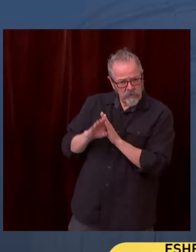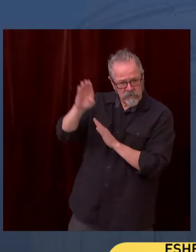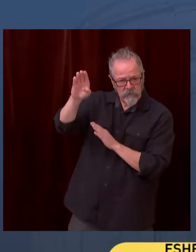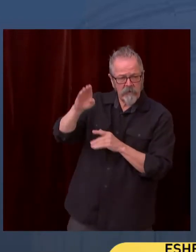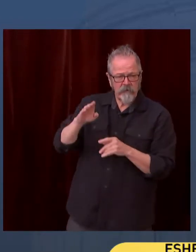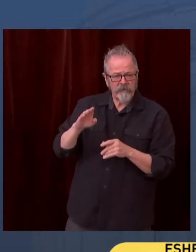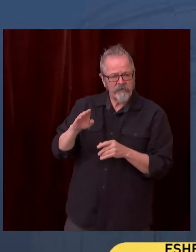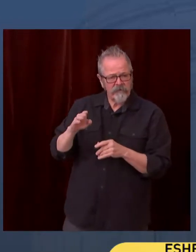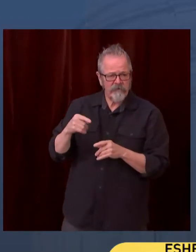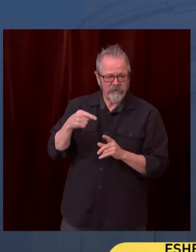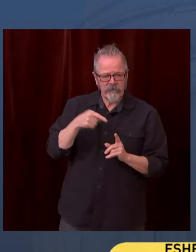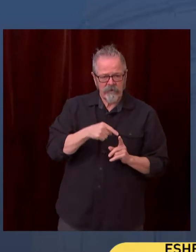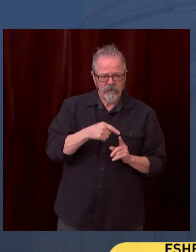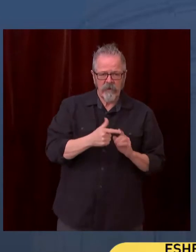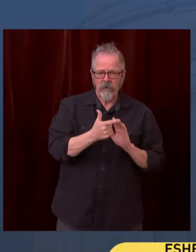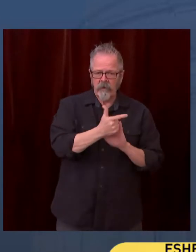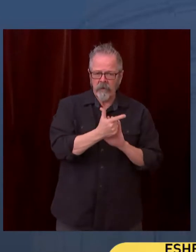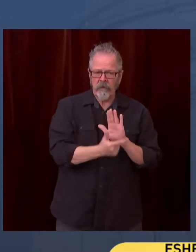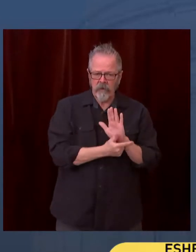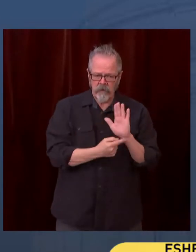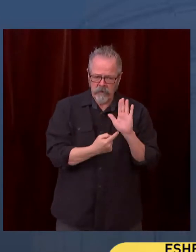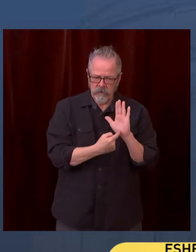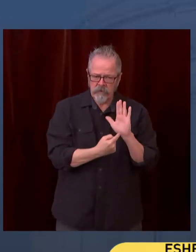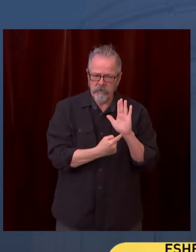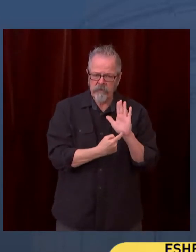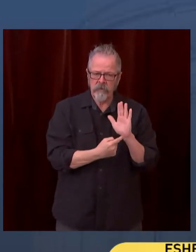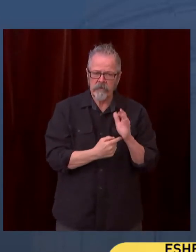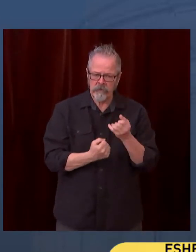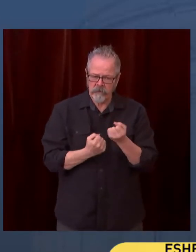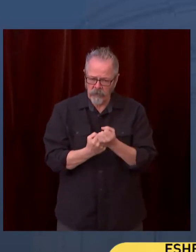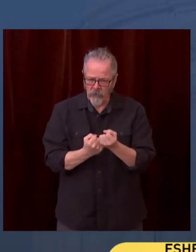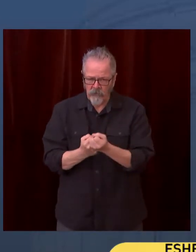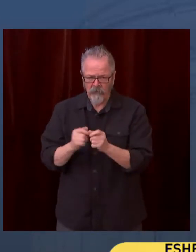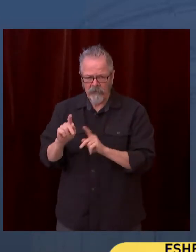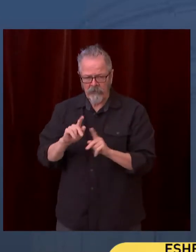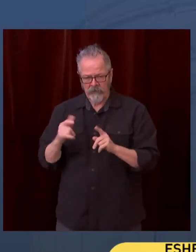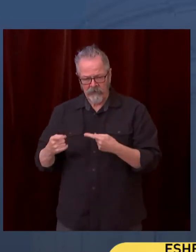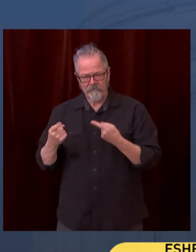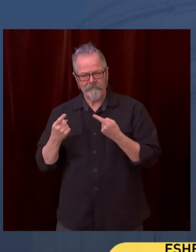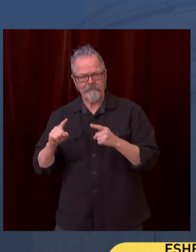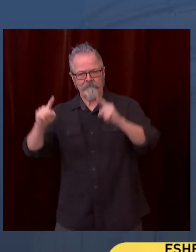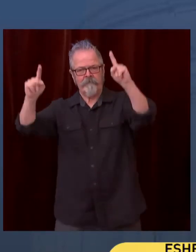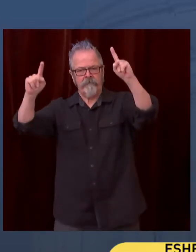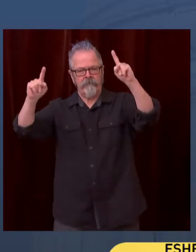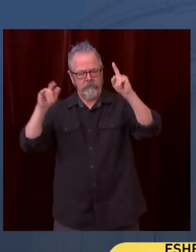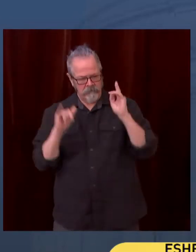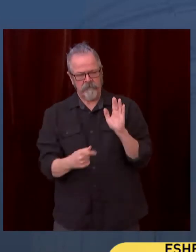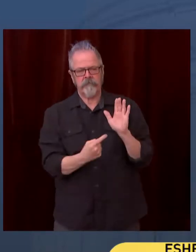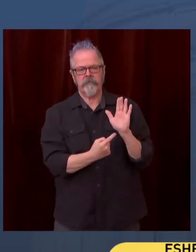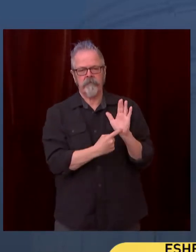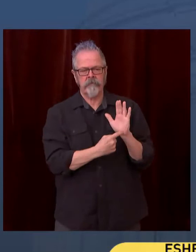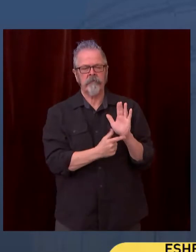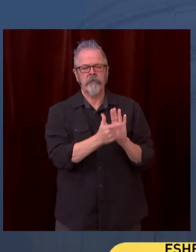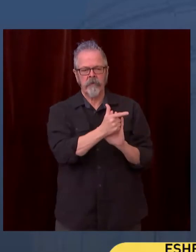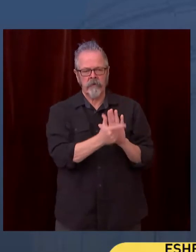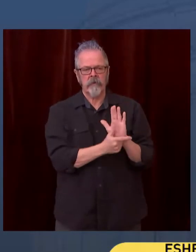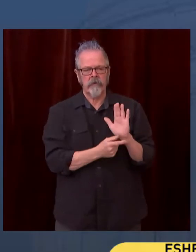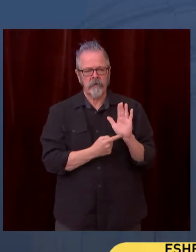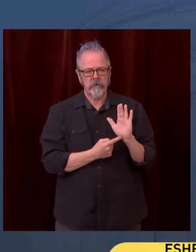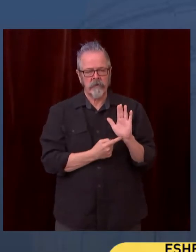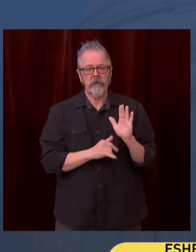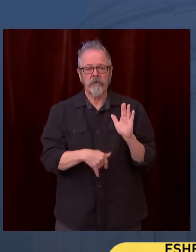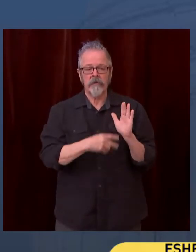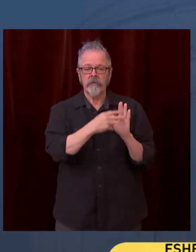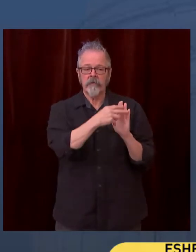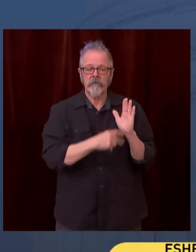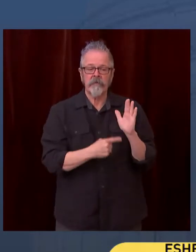of the work that I and others have started in the months past. In December, I asked the legislature to act early